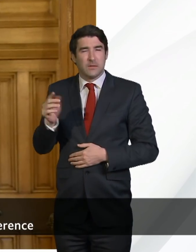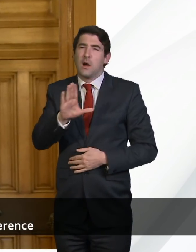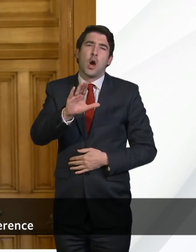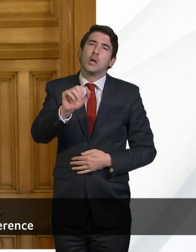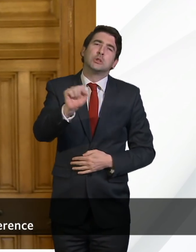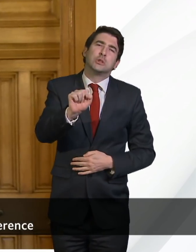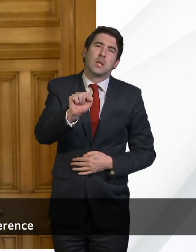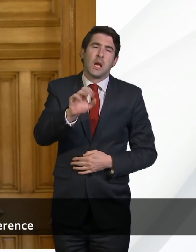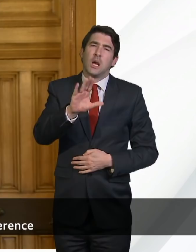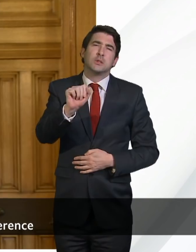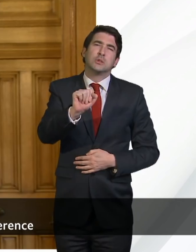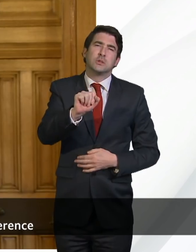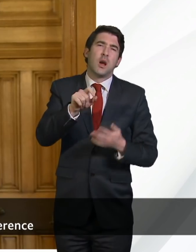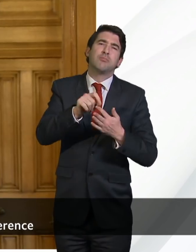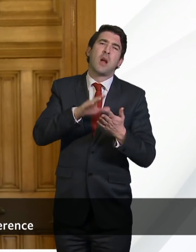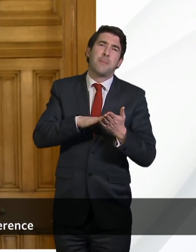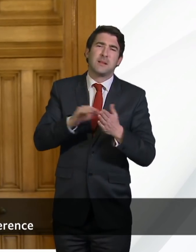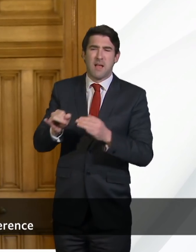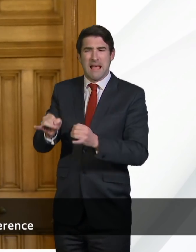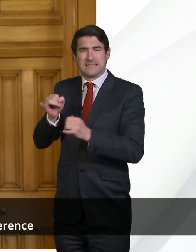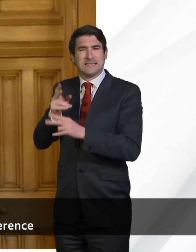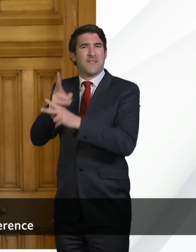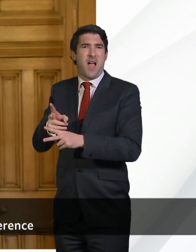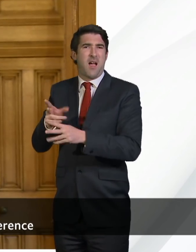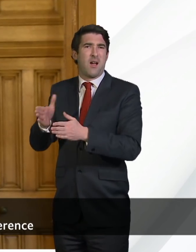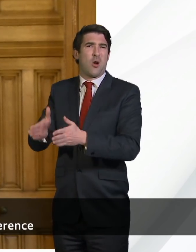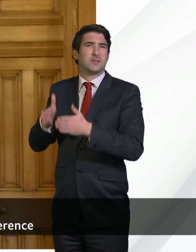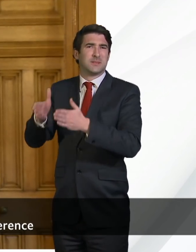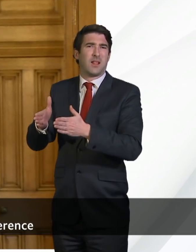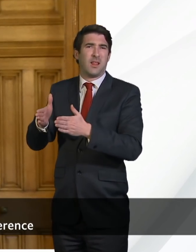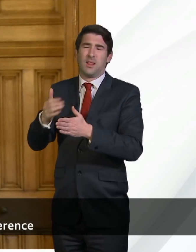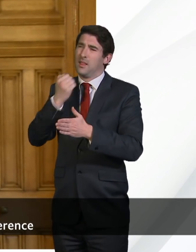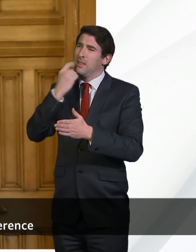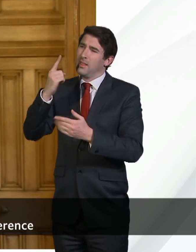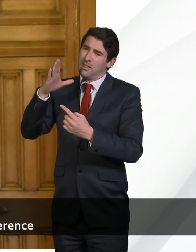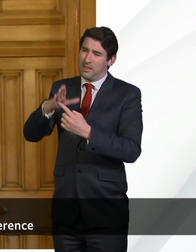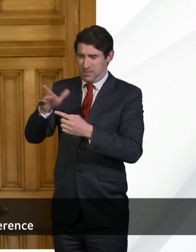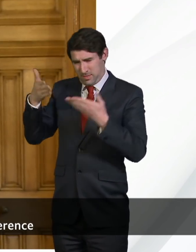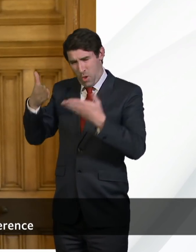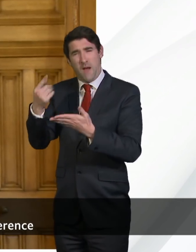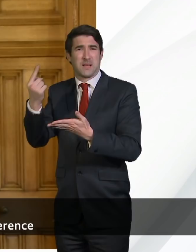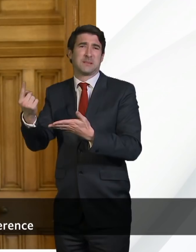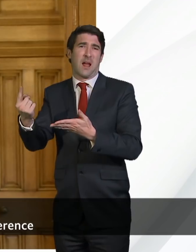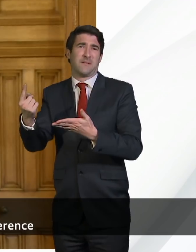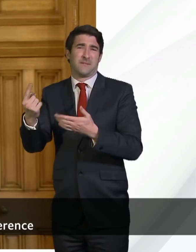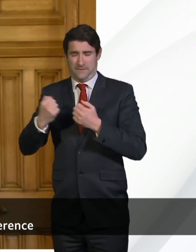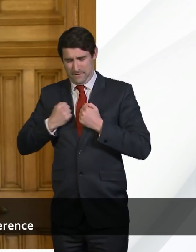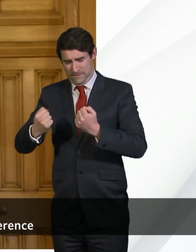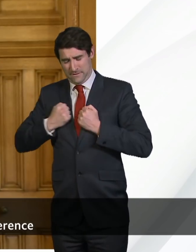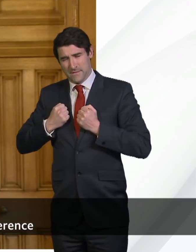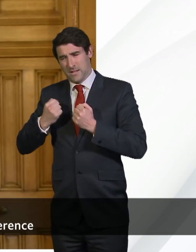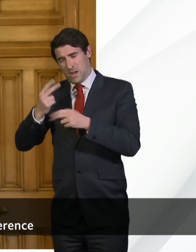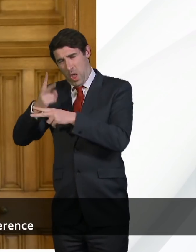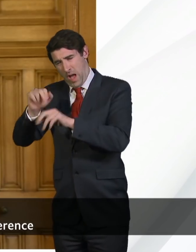while he's in intensive care, to let him focus on the recovery. We in the government have got this covered. I chaired the